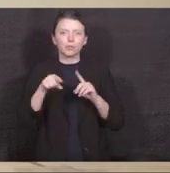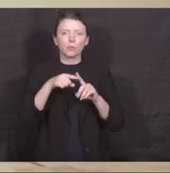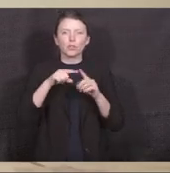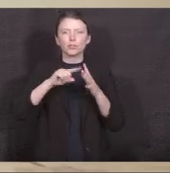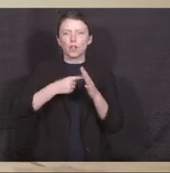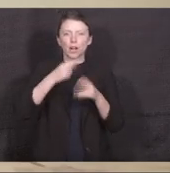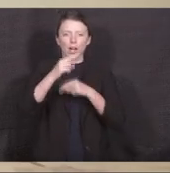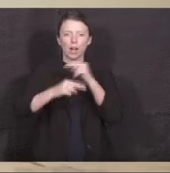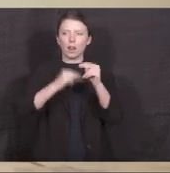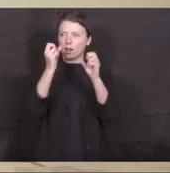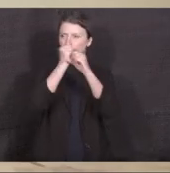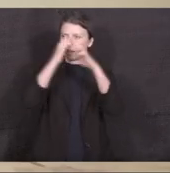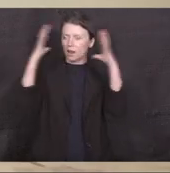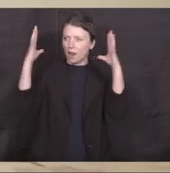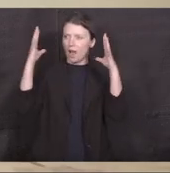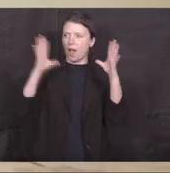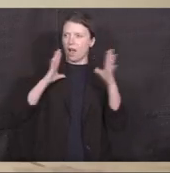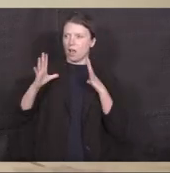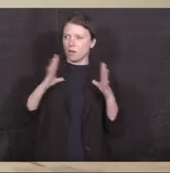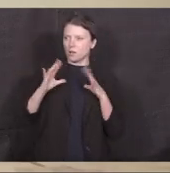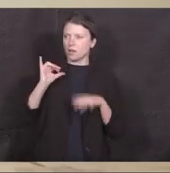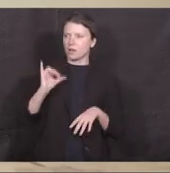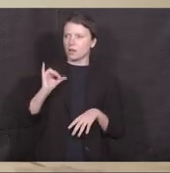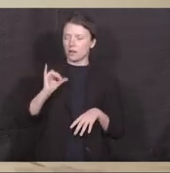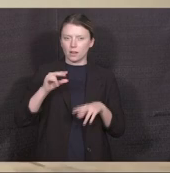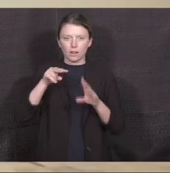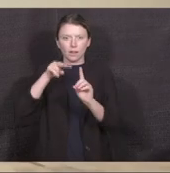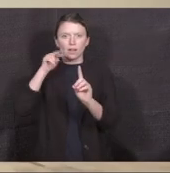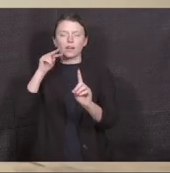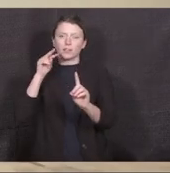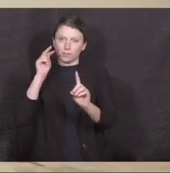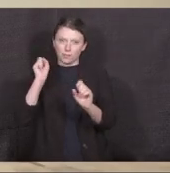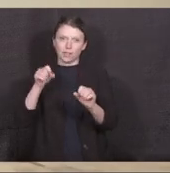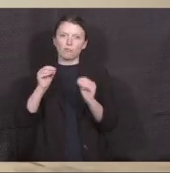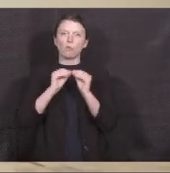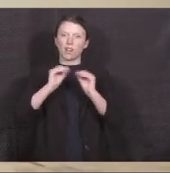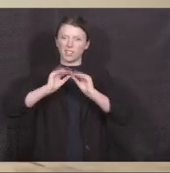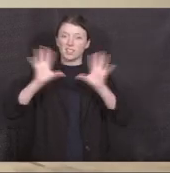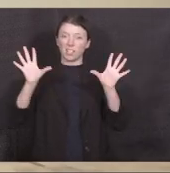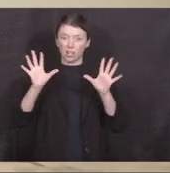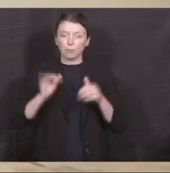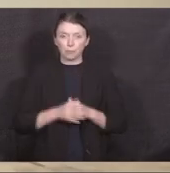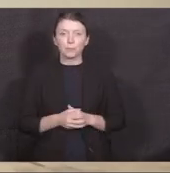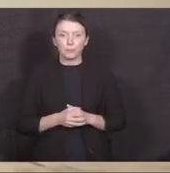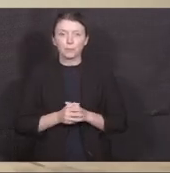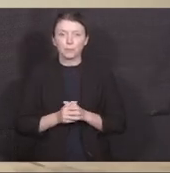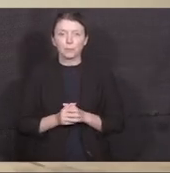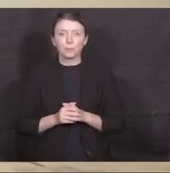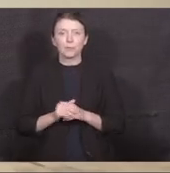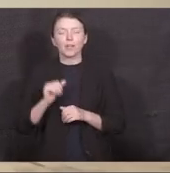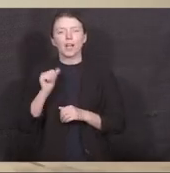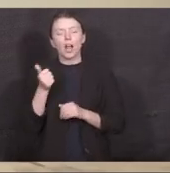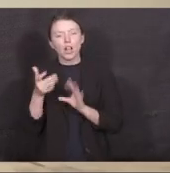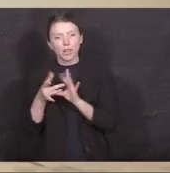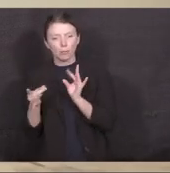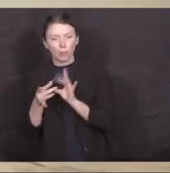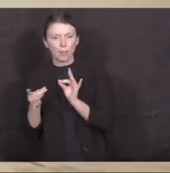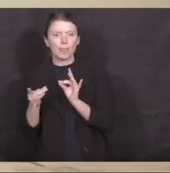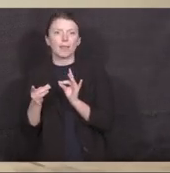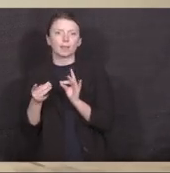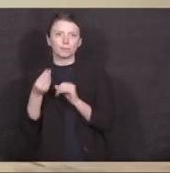universe that is Hollywood that way, then you gain some clarity. The other part is really, really, really hard,